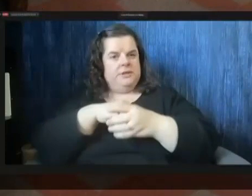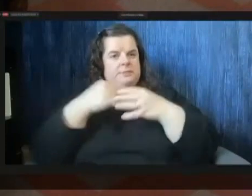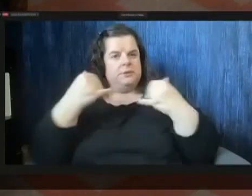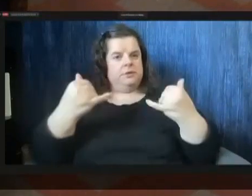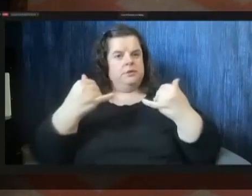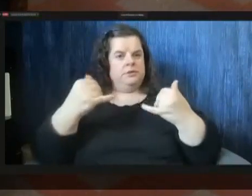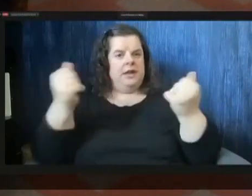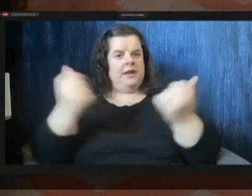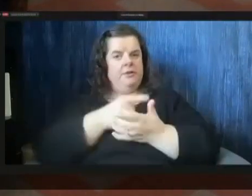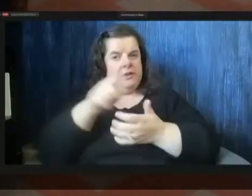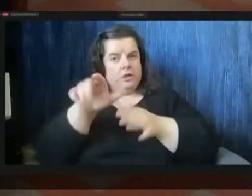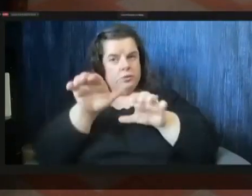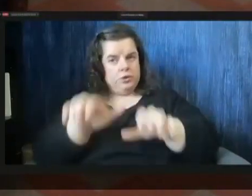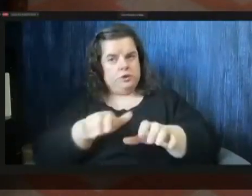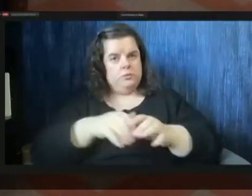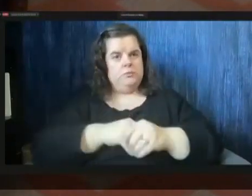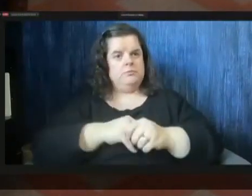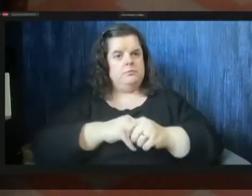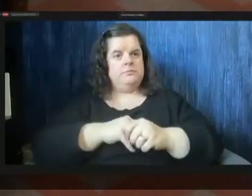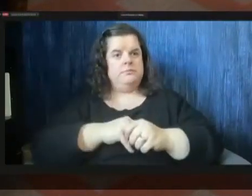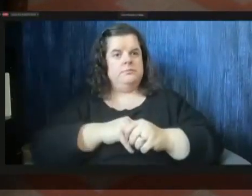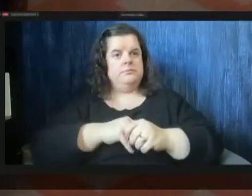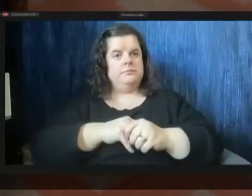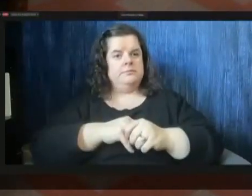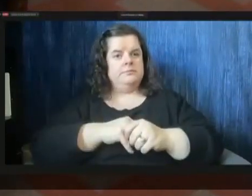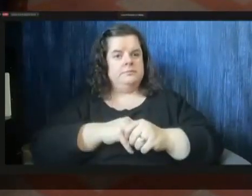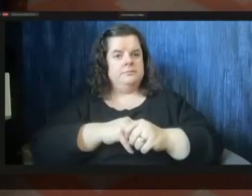you do to